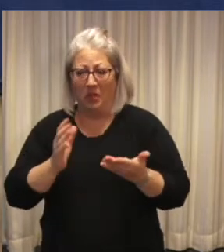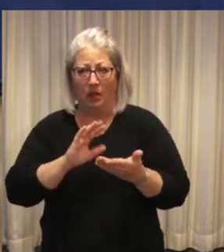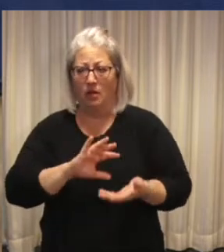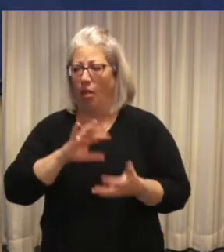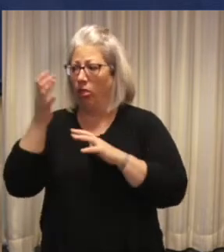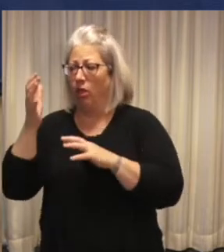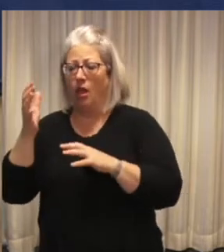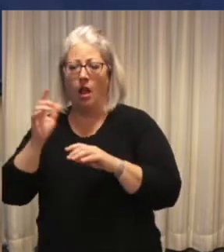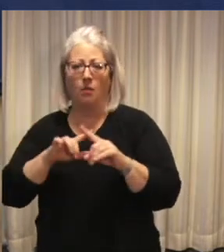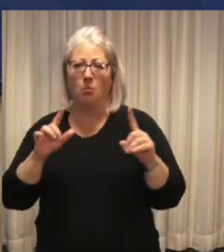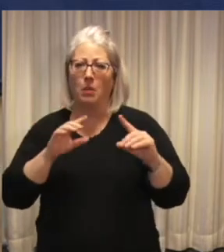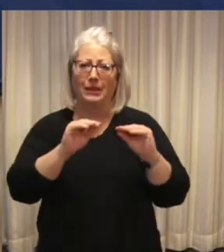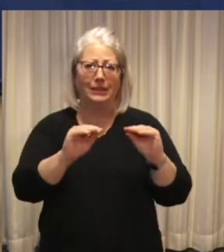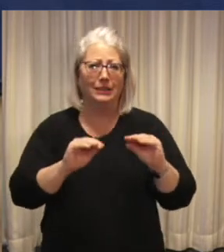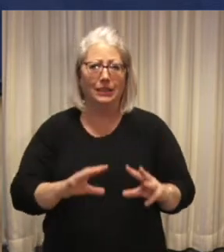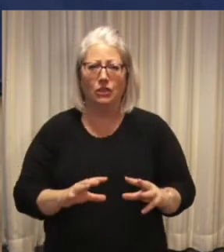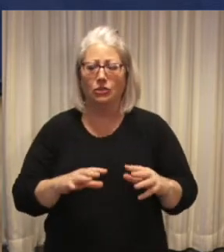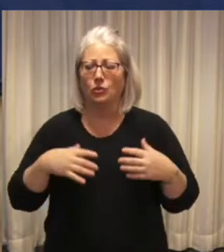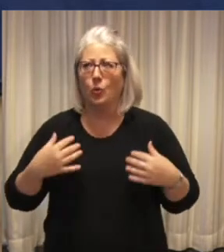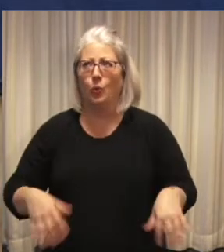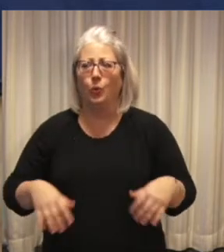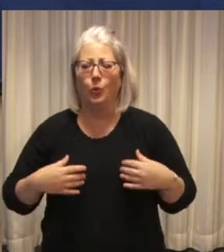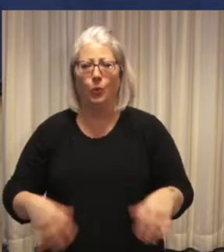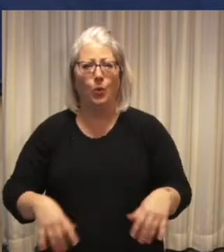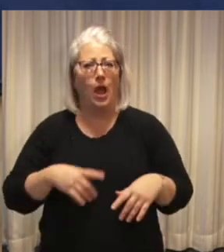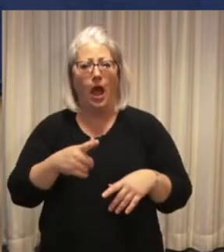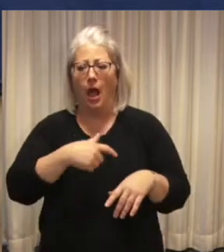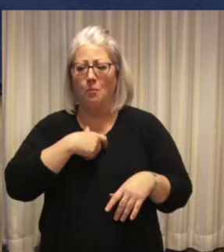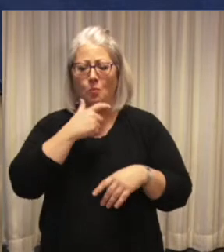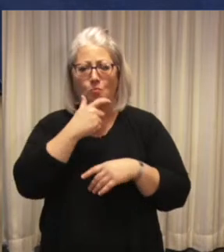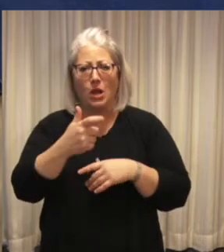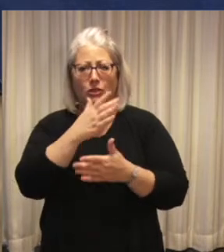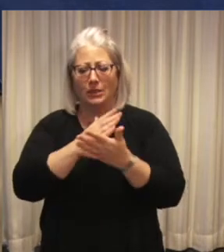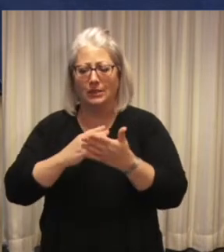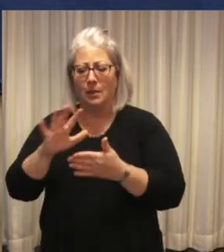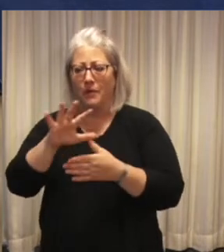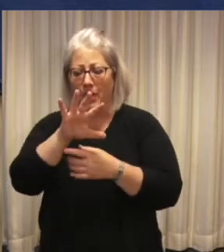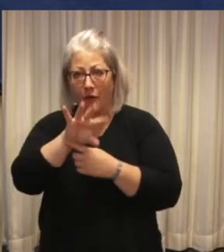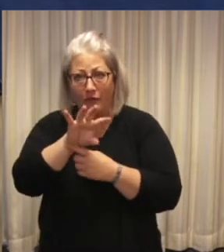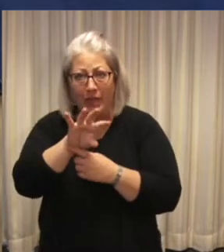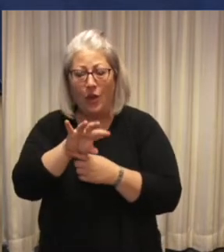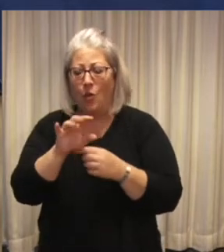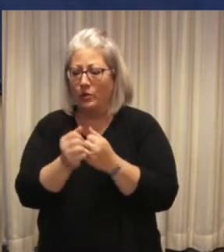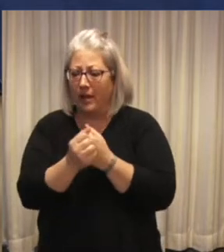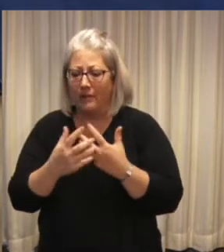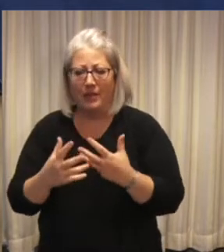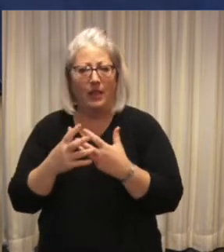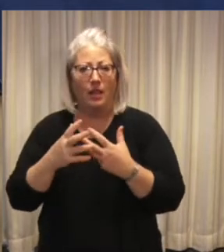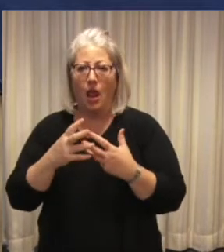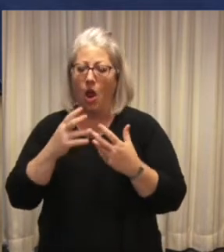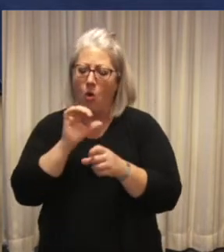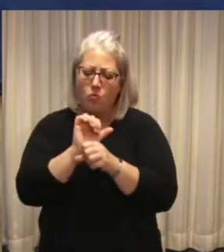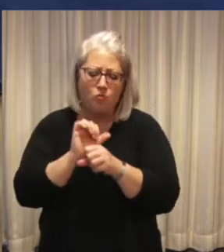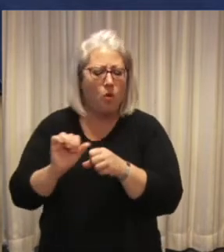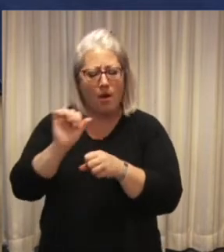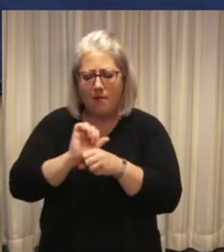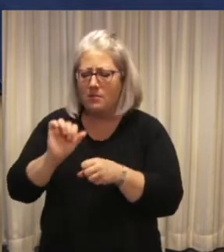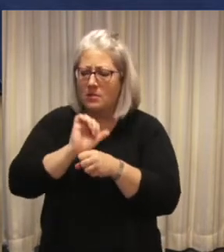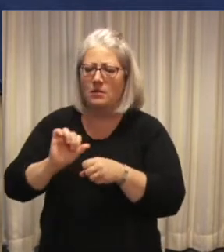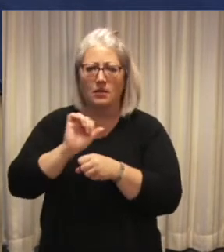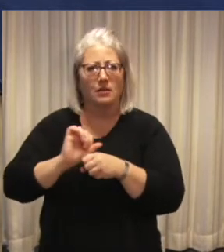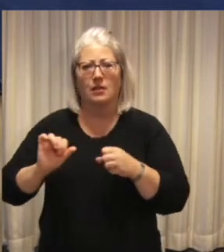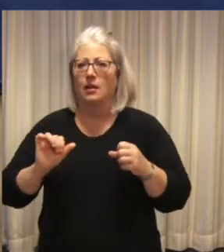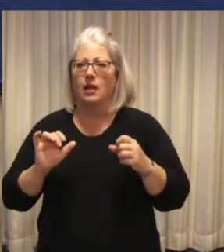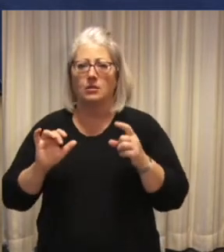are working like crazy. I've been on watching some of their videos and seeing some things that they're doing. So they're teaching... They're teaching. Mostly